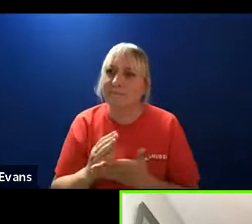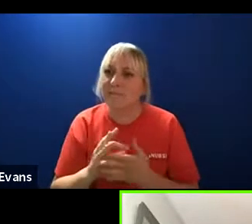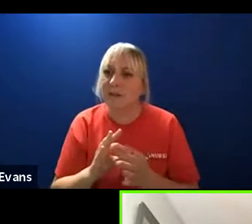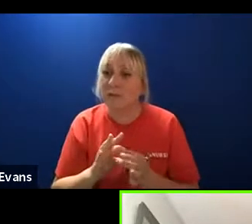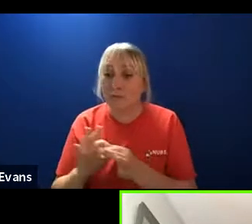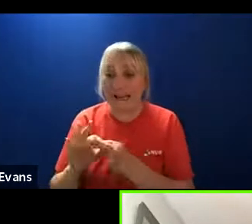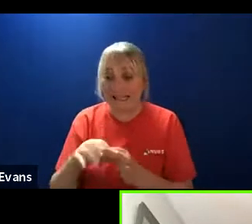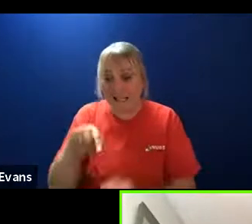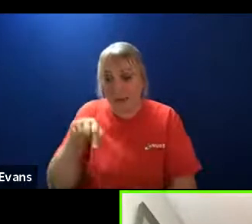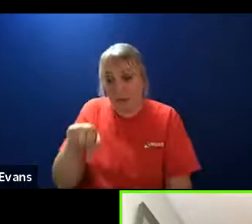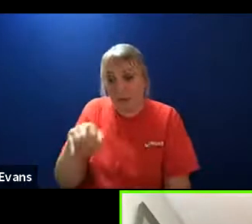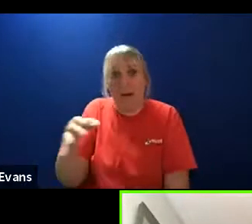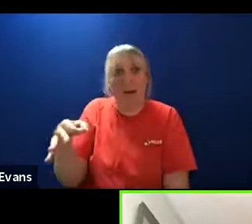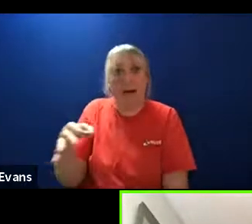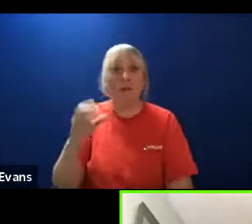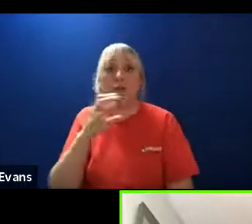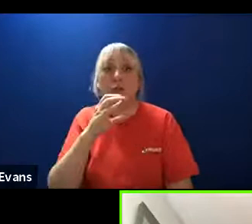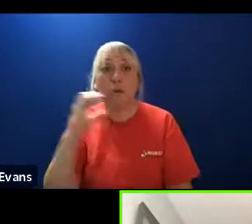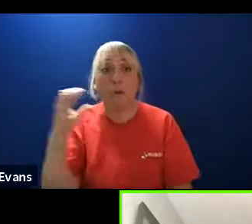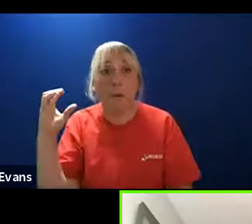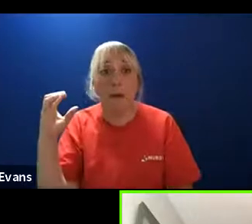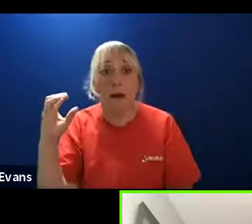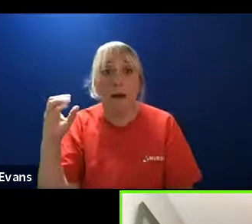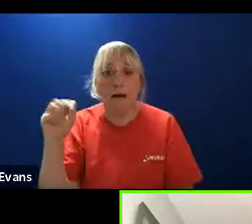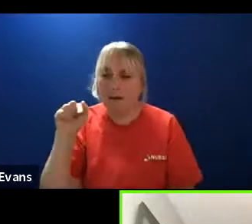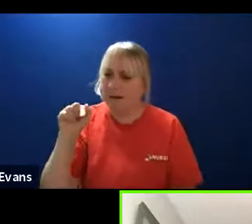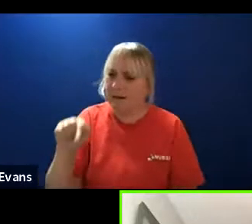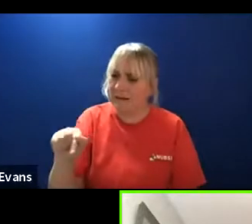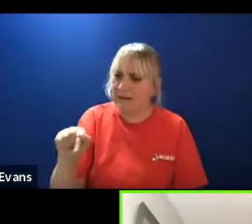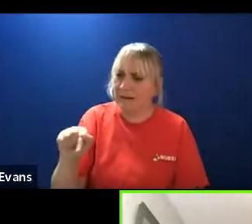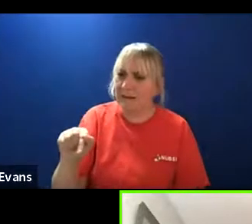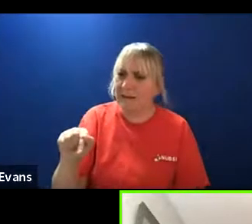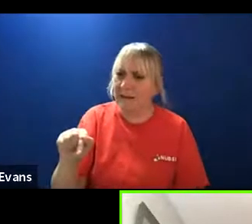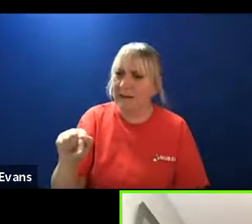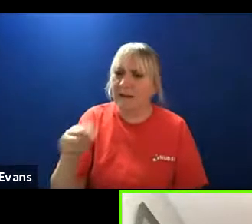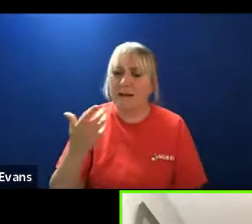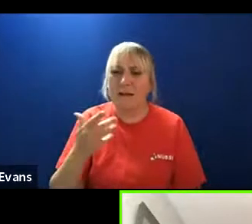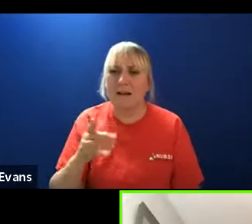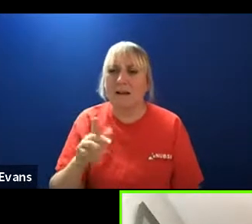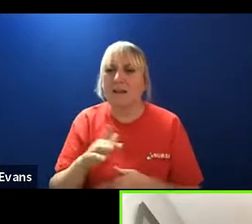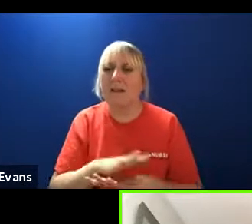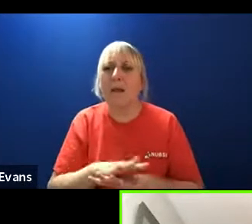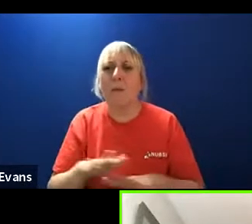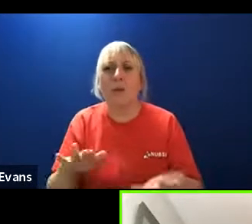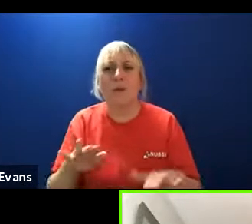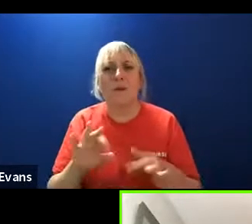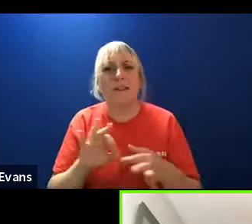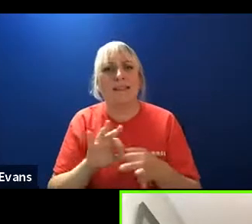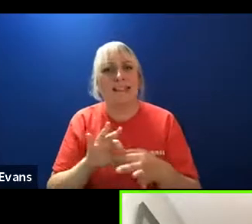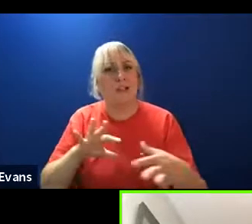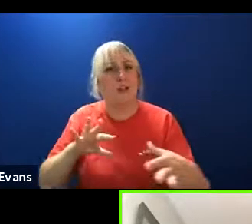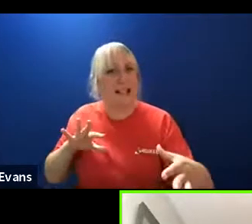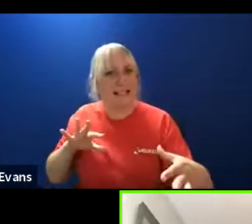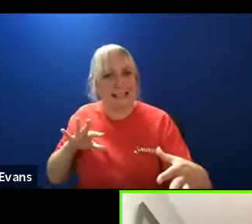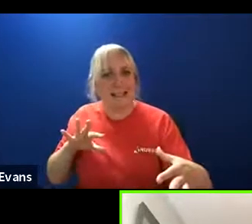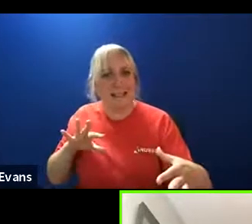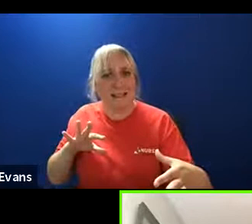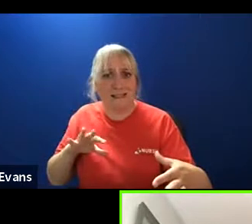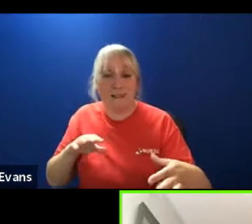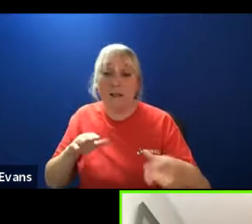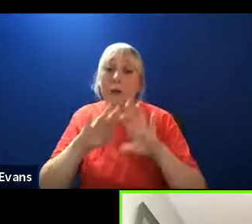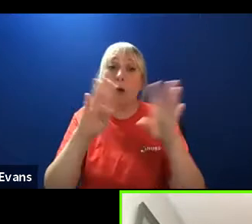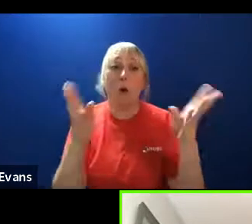of Cuba, were never disconnected to either the region or to global communities who